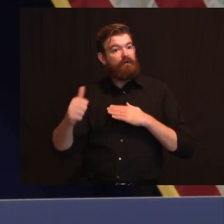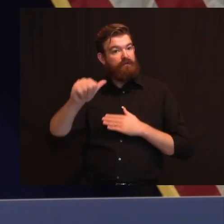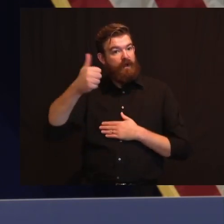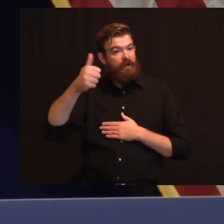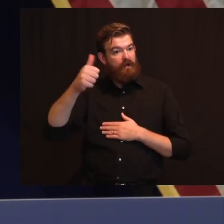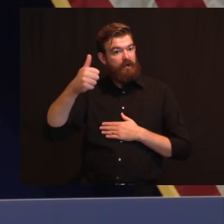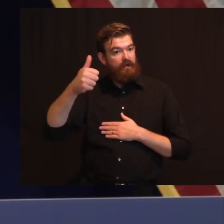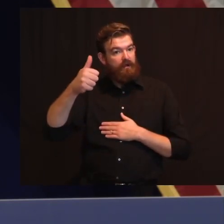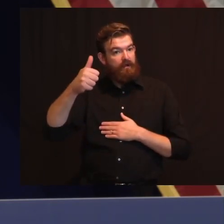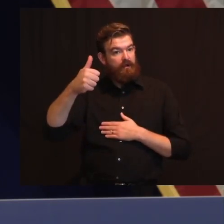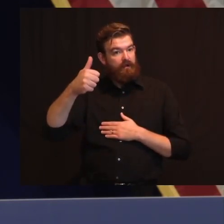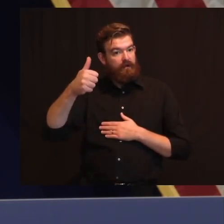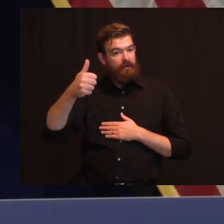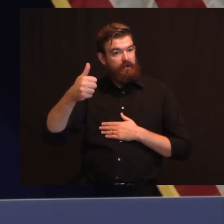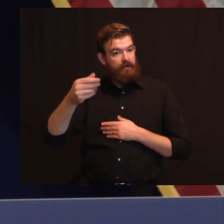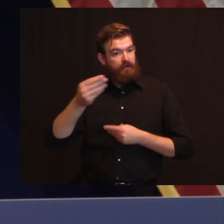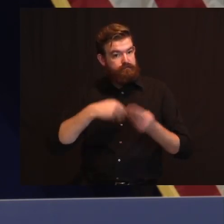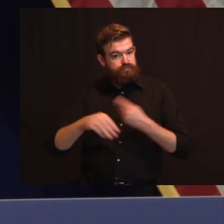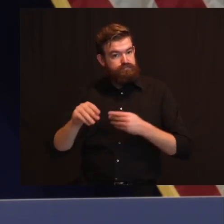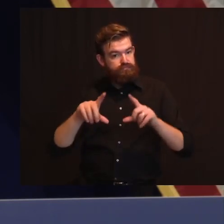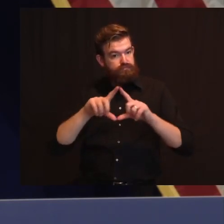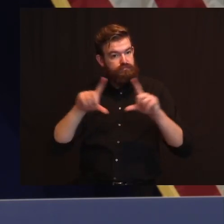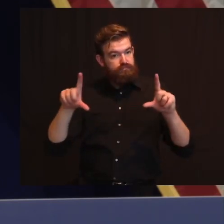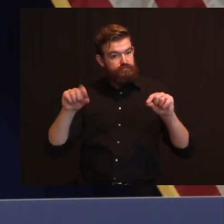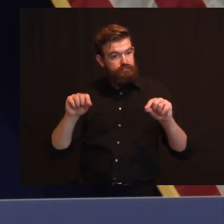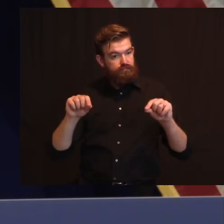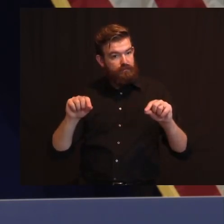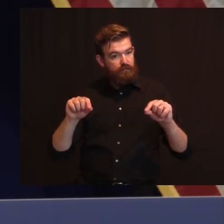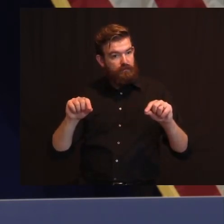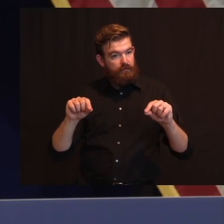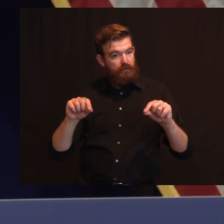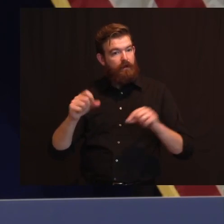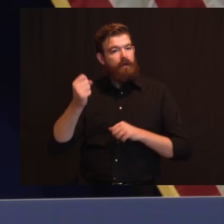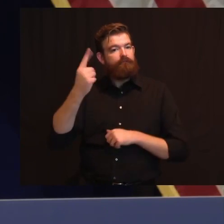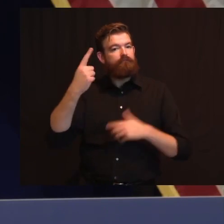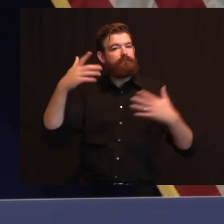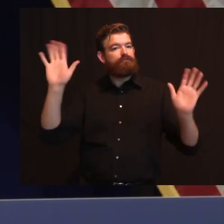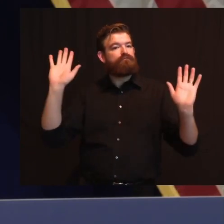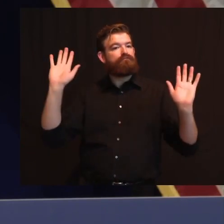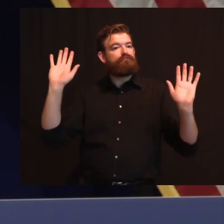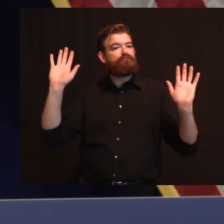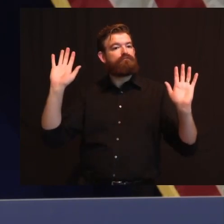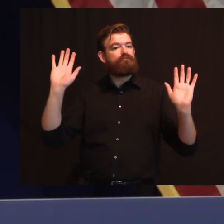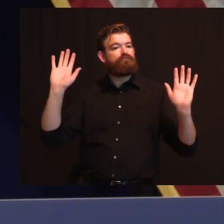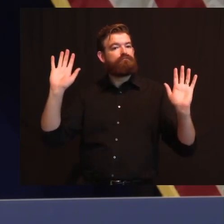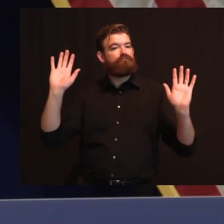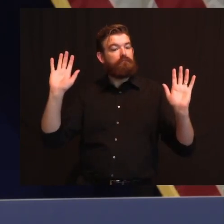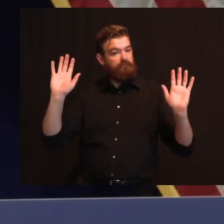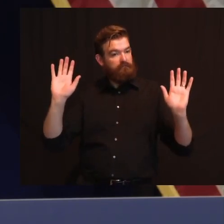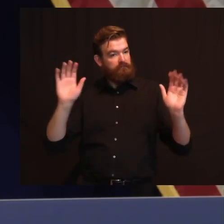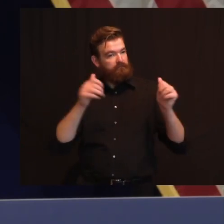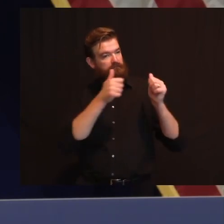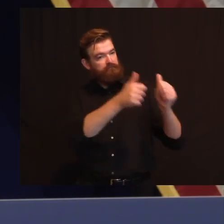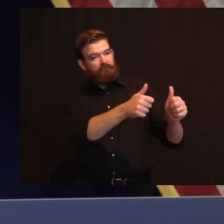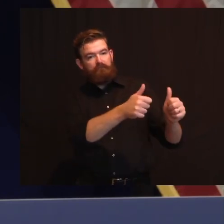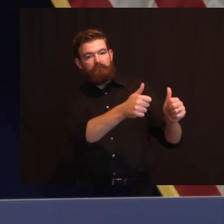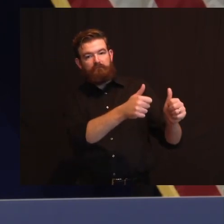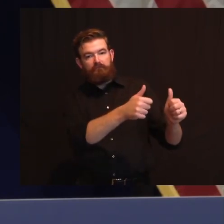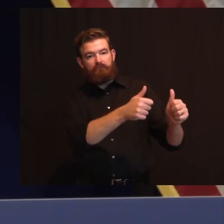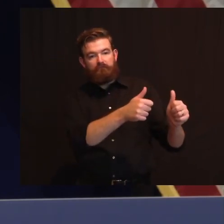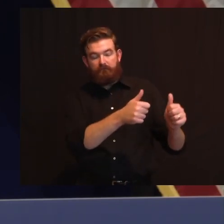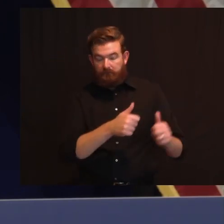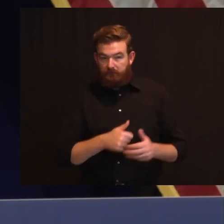11. We know that a lot of these places are really overcrowded. There are several of our northern agencies that